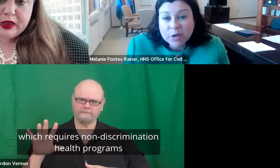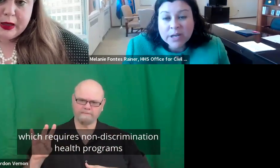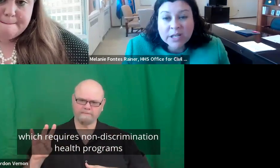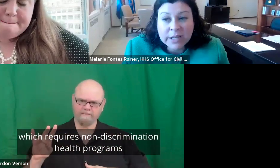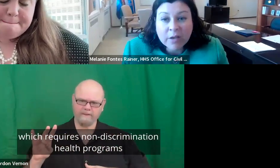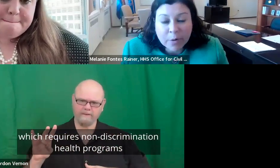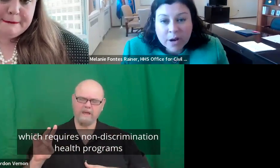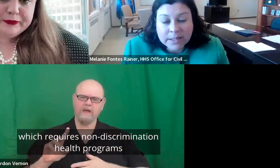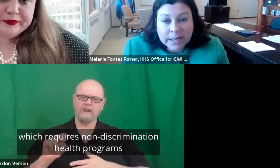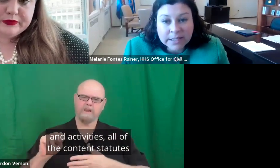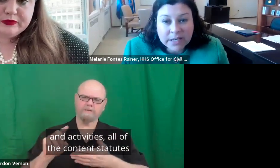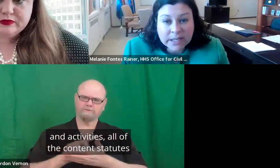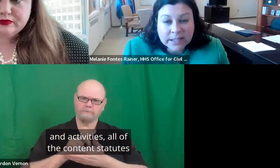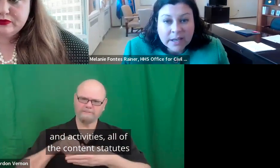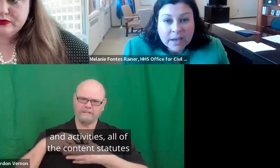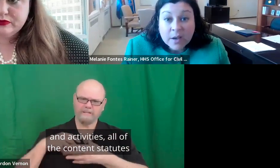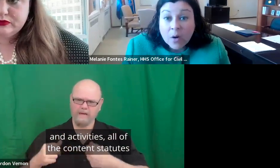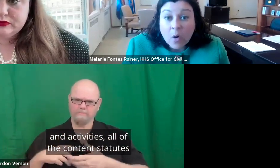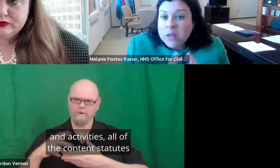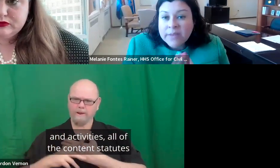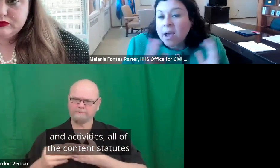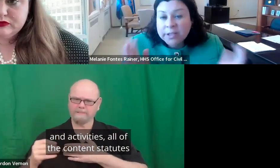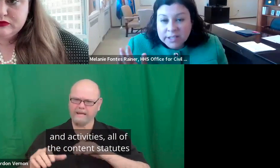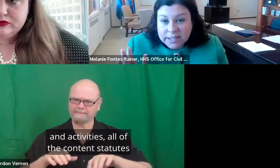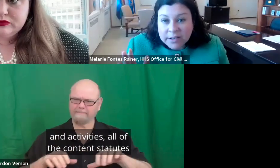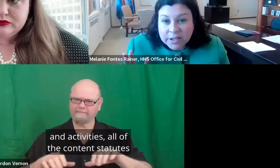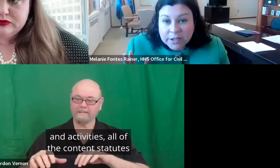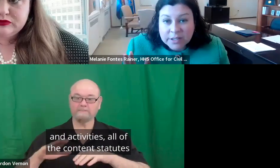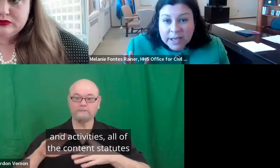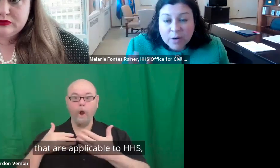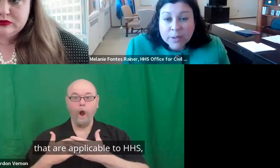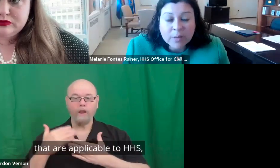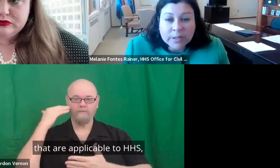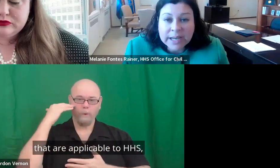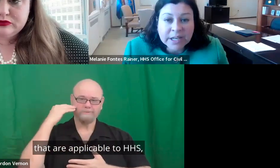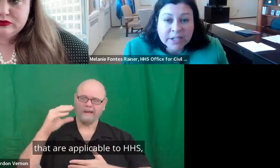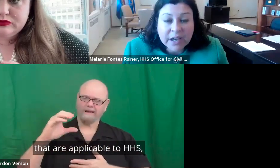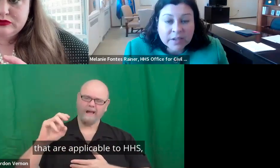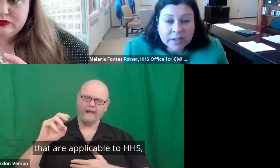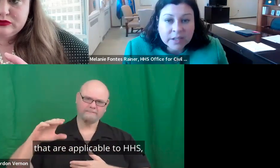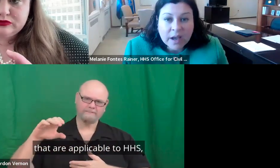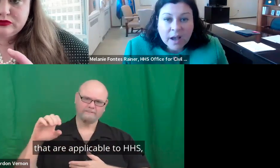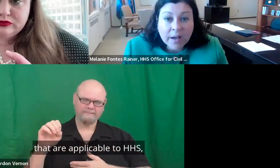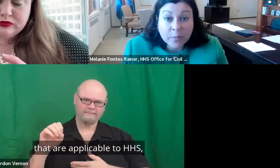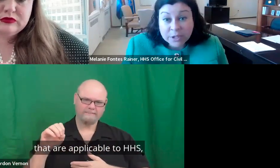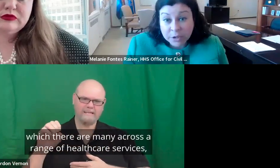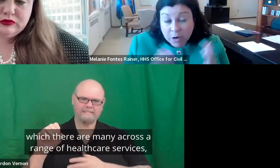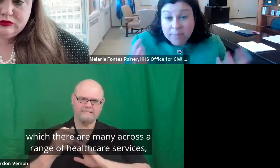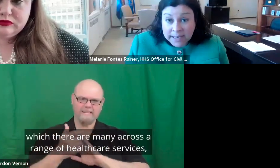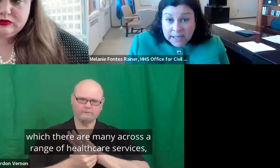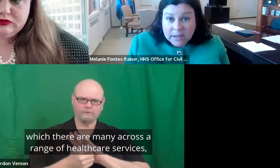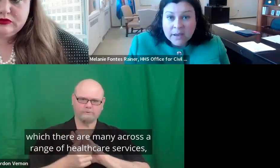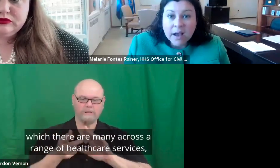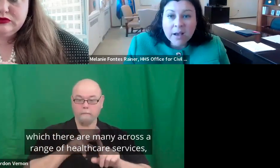requires non-discrimination health programs and activities, all of the conscience statutes that are applicable to HHS, which